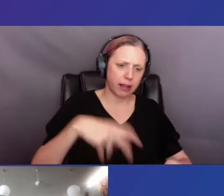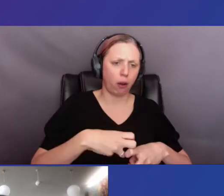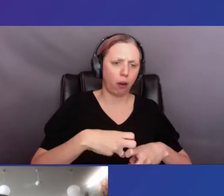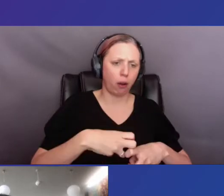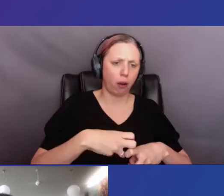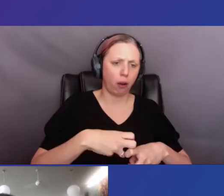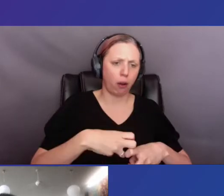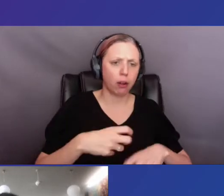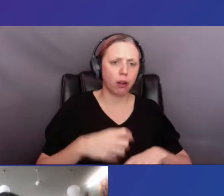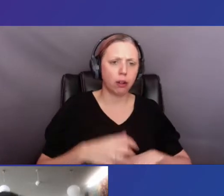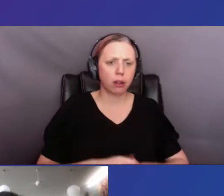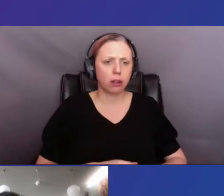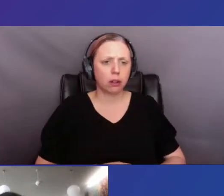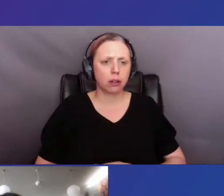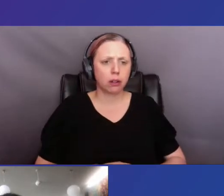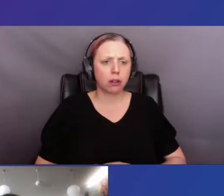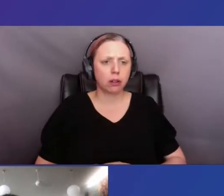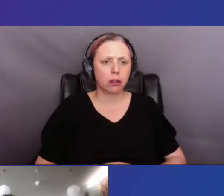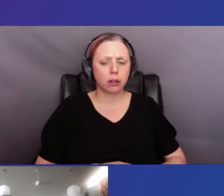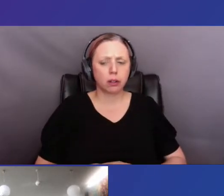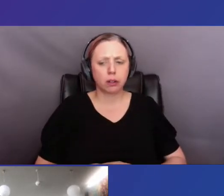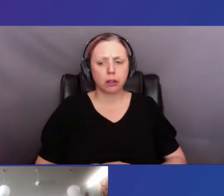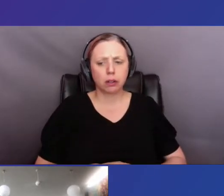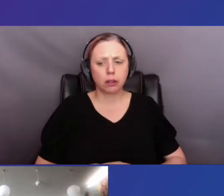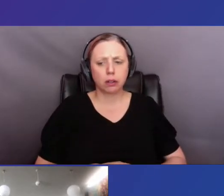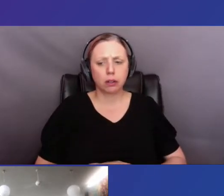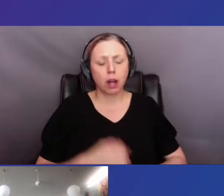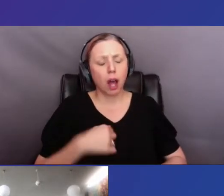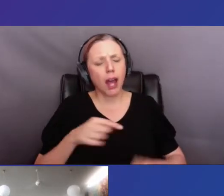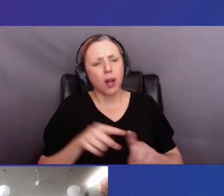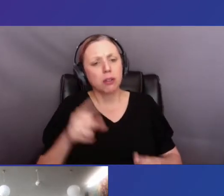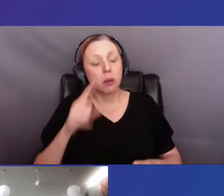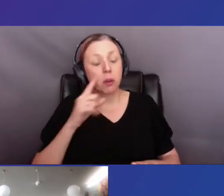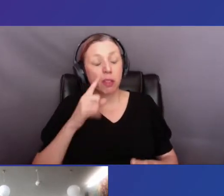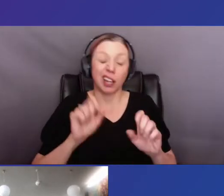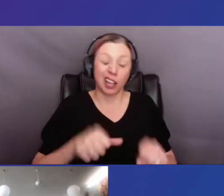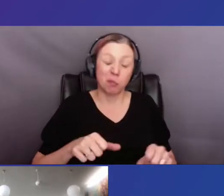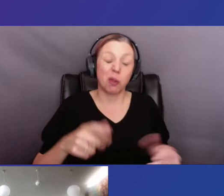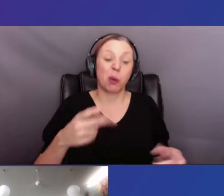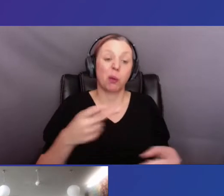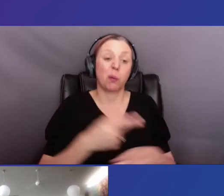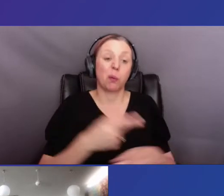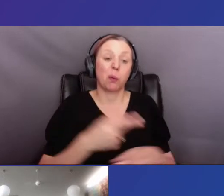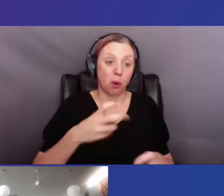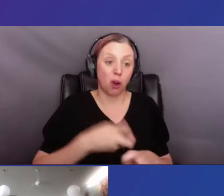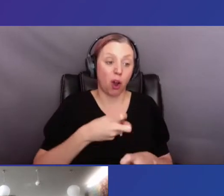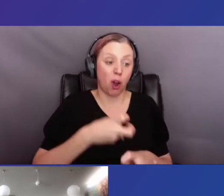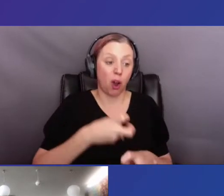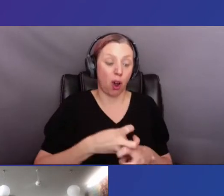think in some ways can be harder than what I see happening.